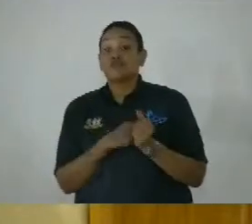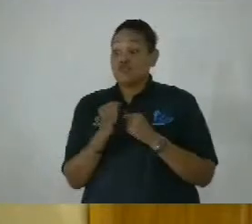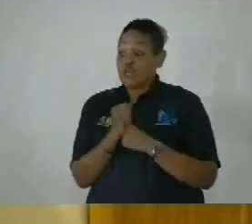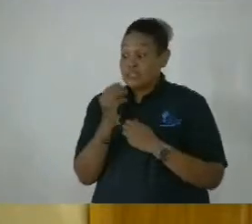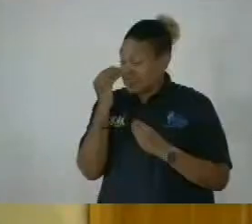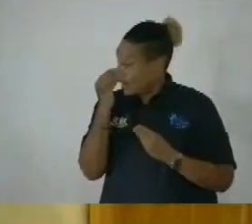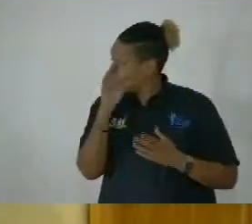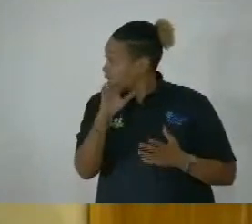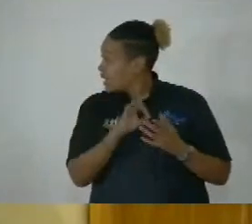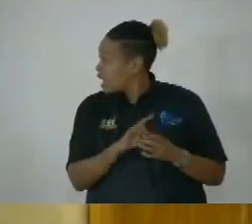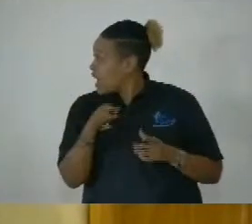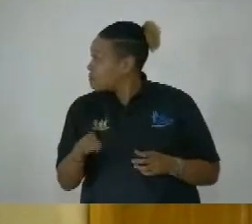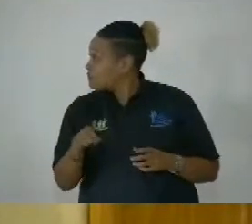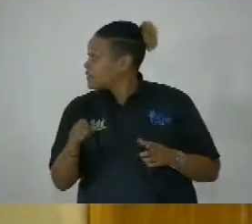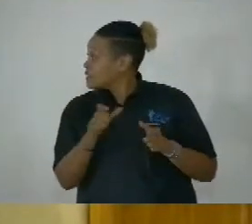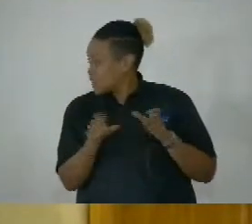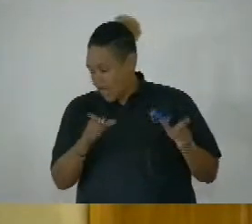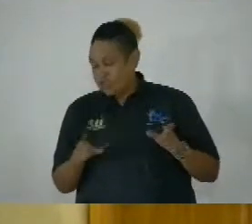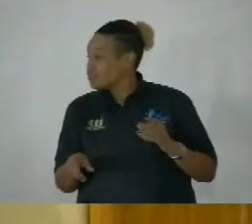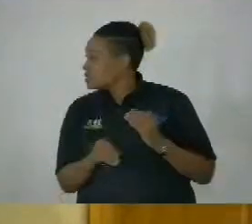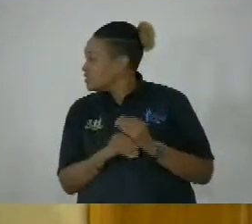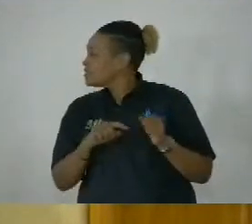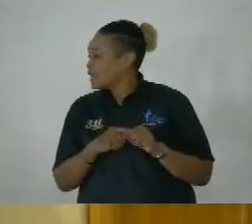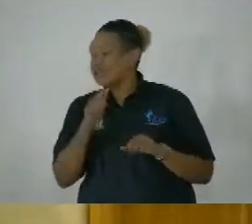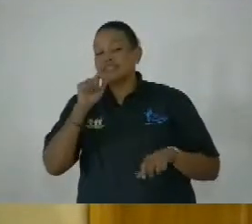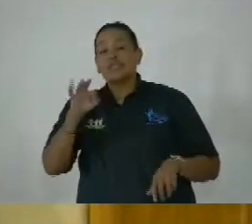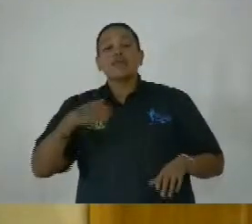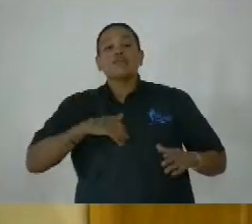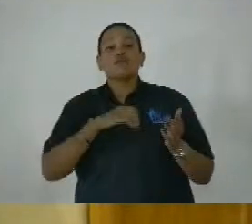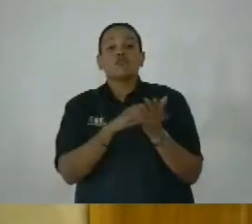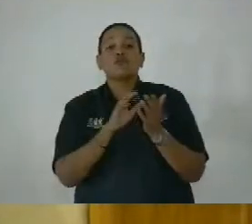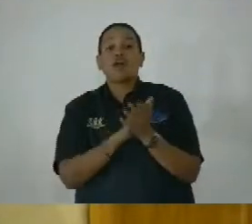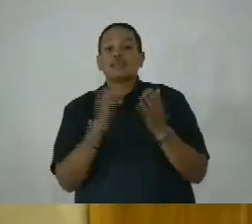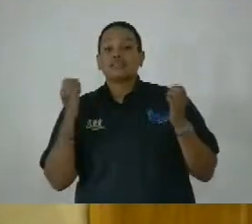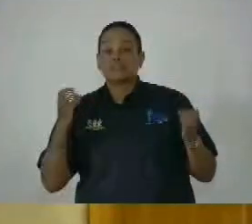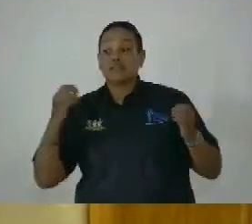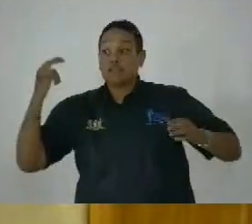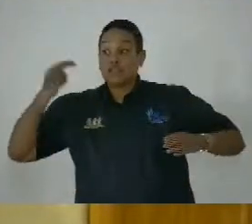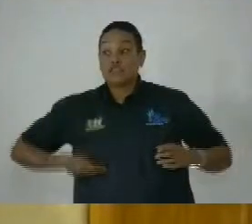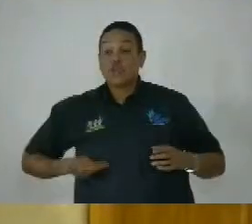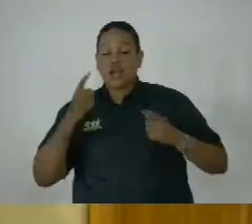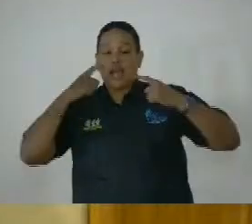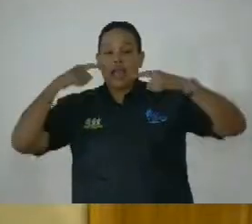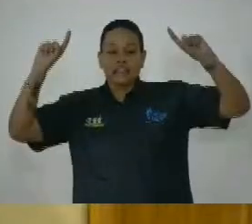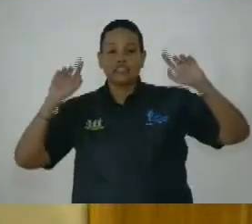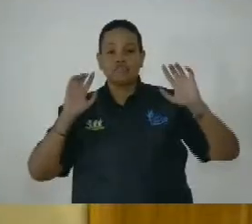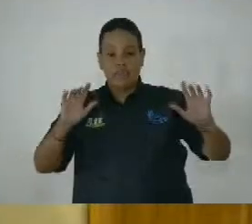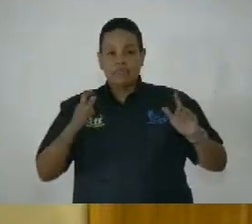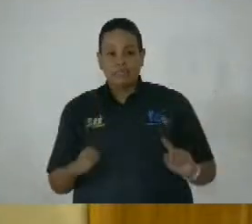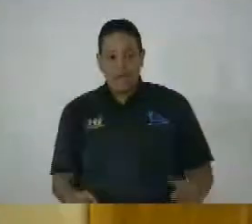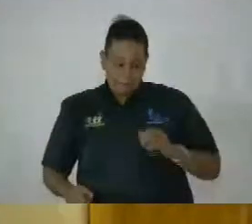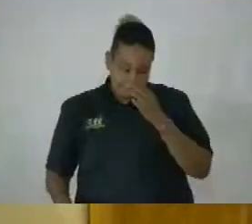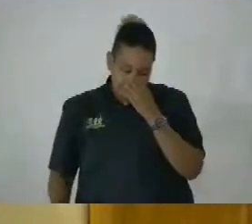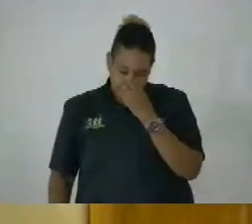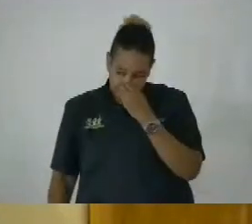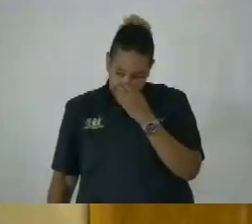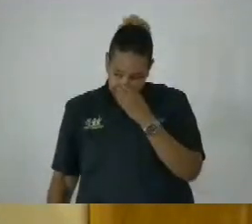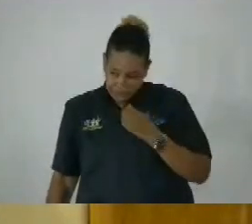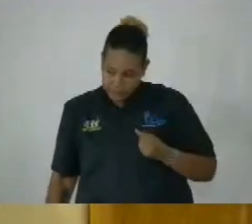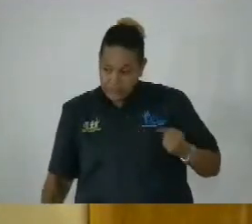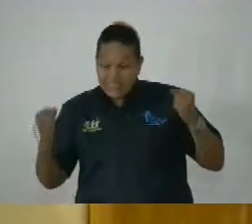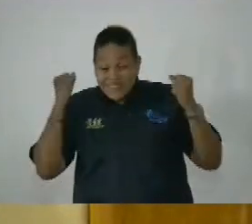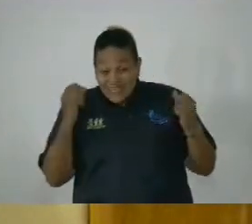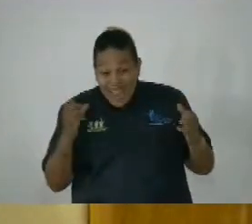and disaggregation began in JSF, we are recording several historic achievements. My friends, several